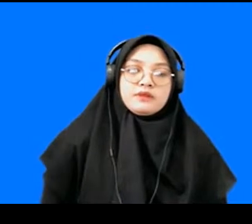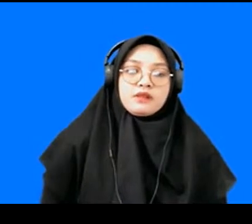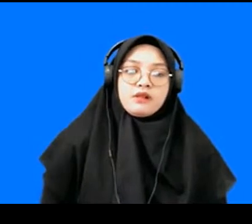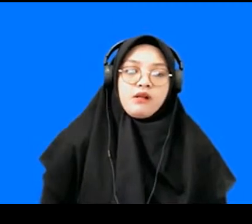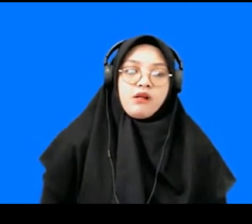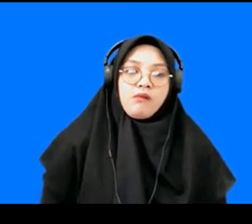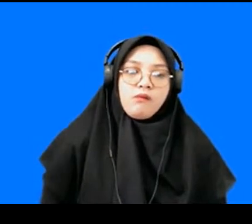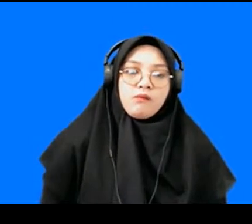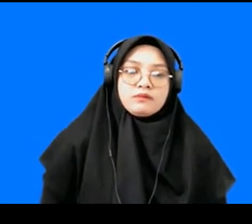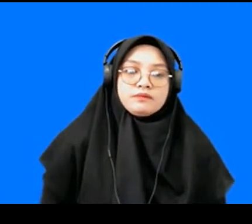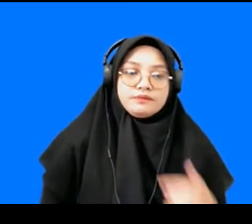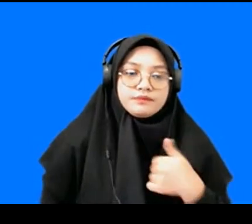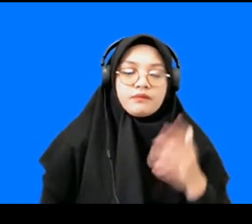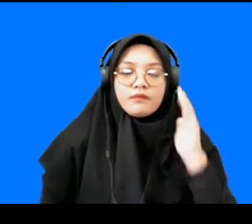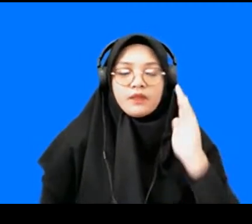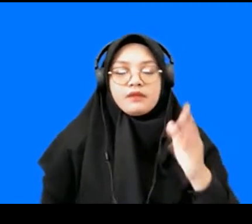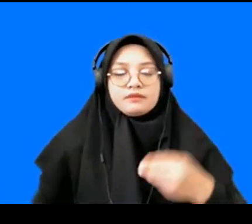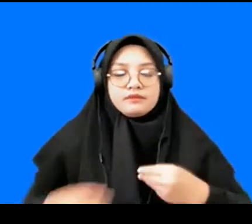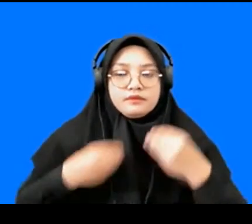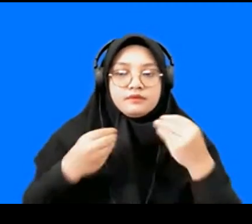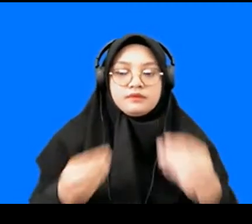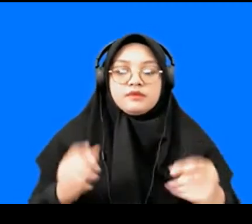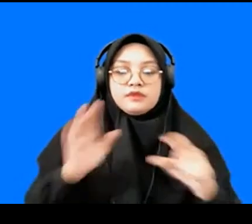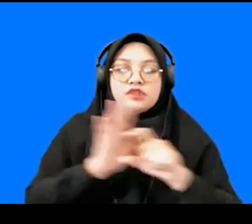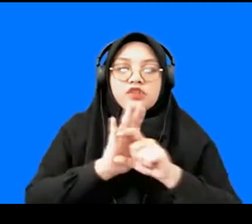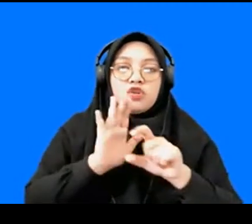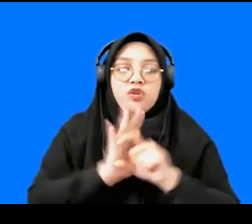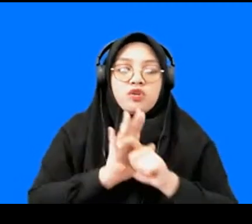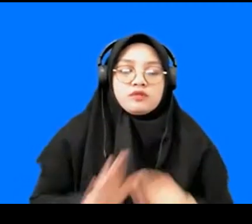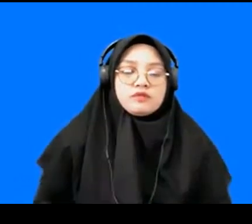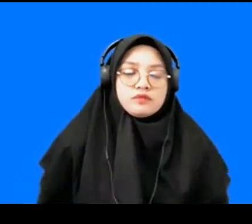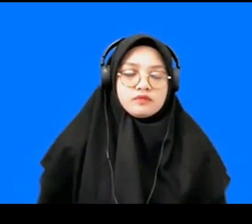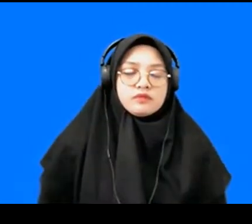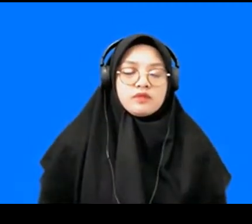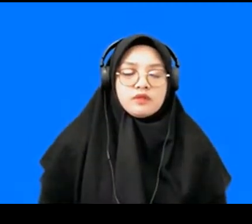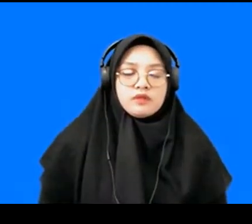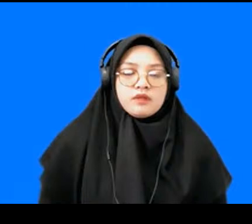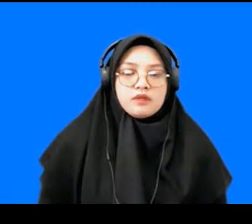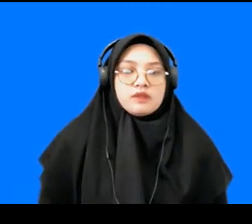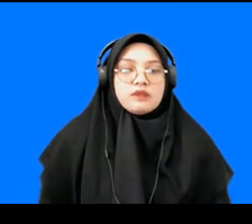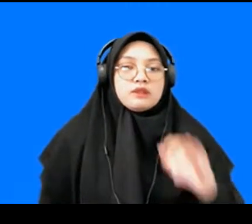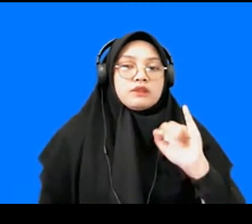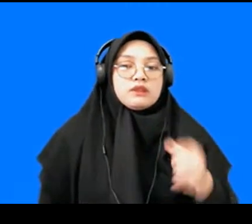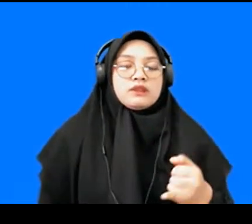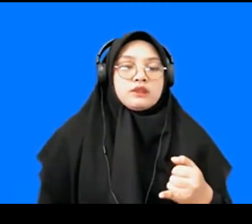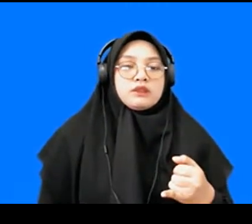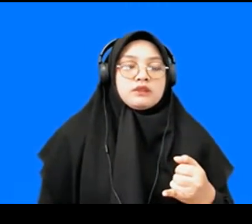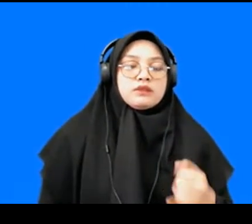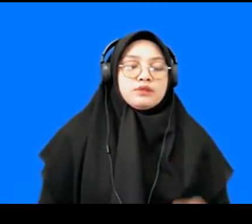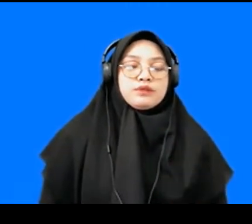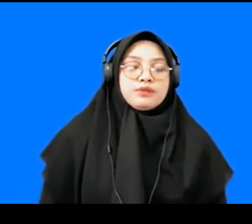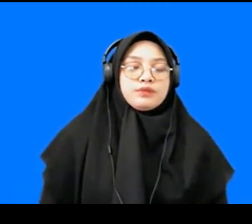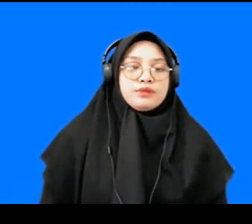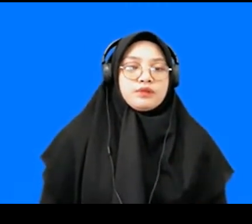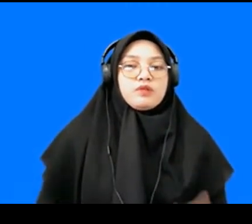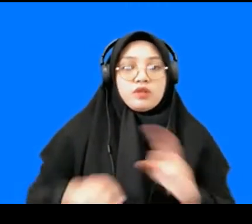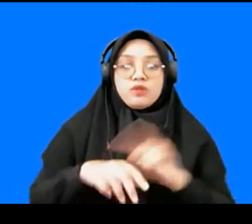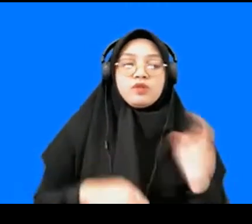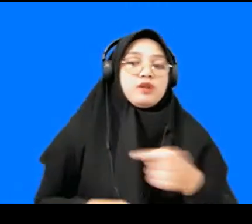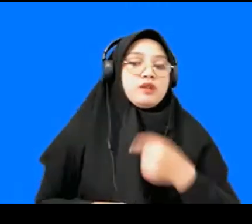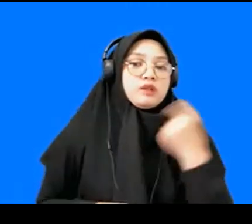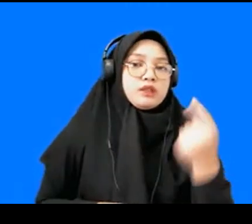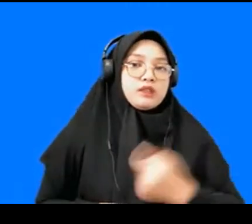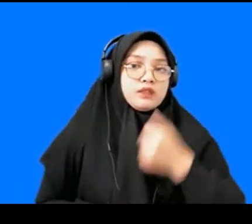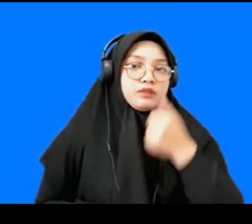in Indian city. And the lady opposite me one night came out knocking at the door saying that my husband is beating me. Very